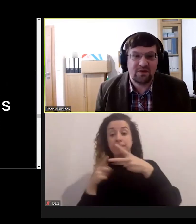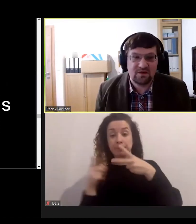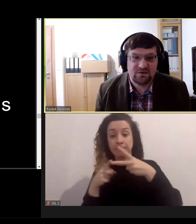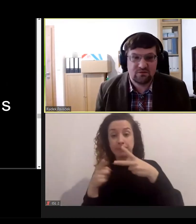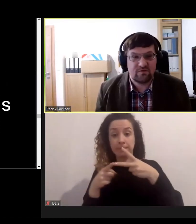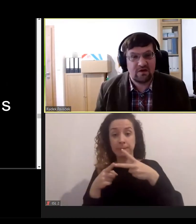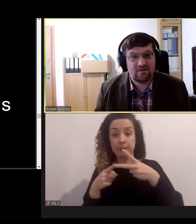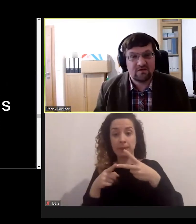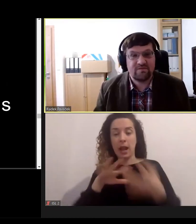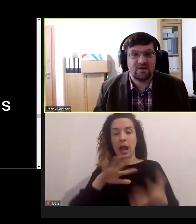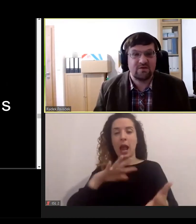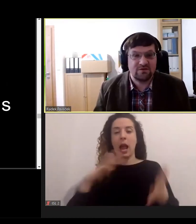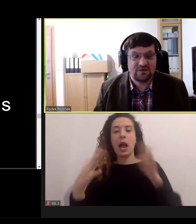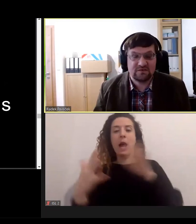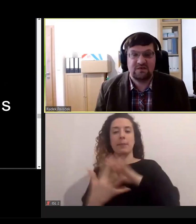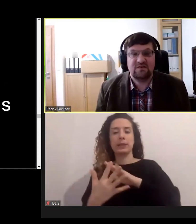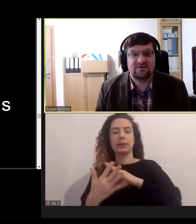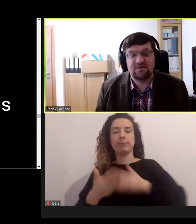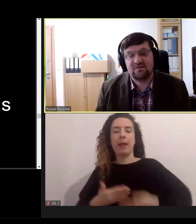on. So it's quite